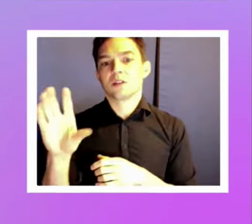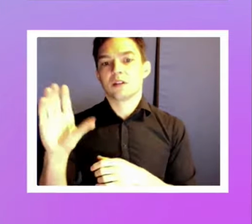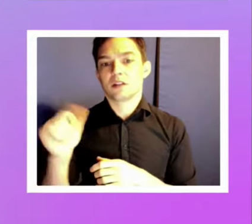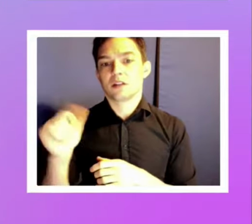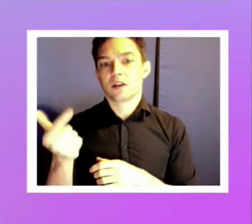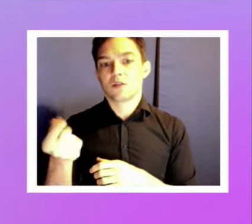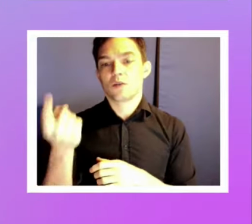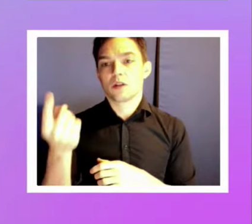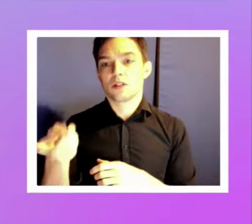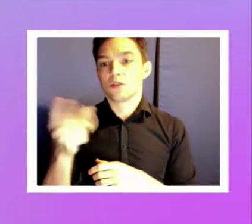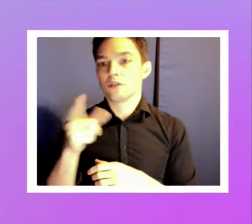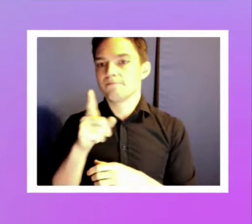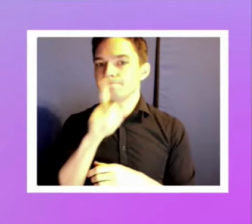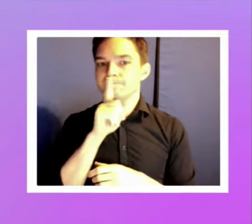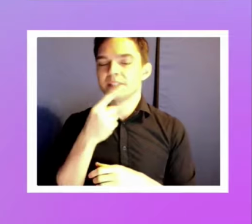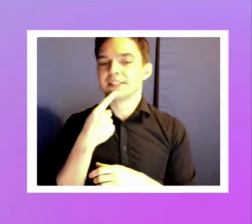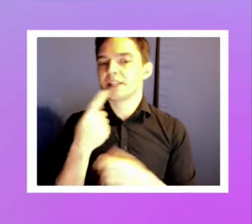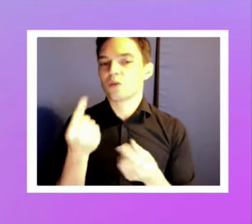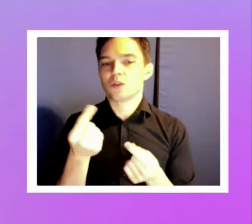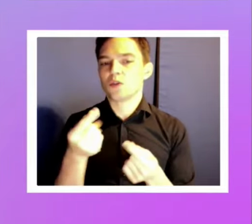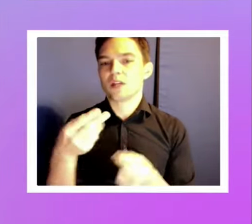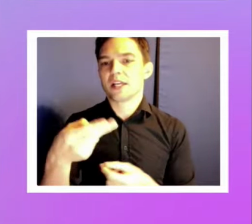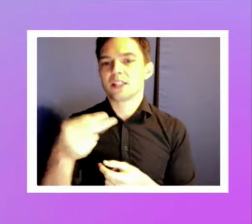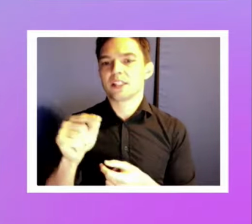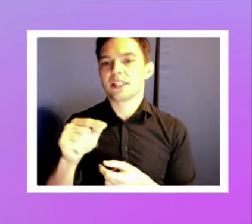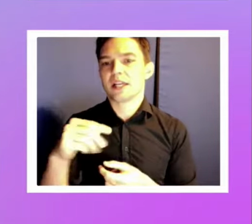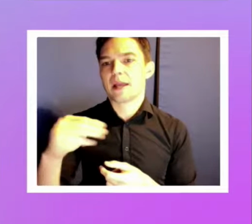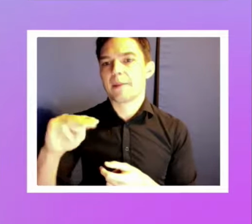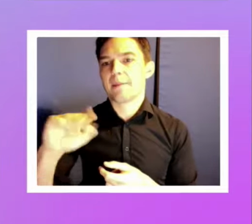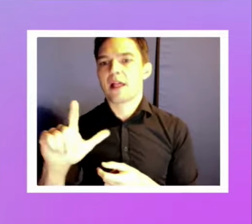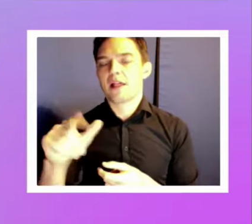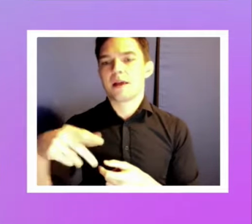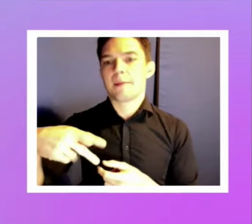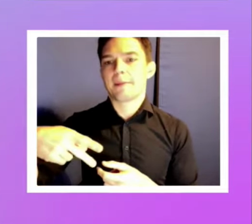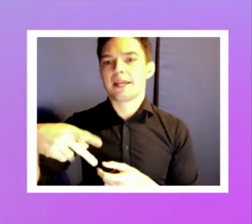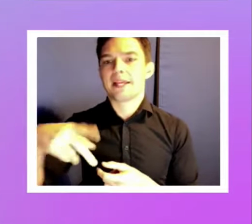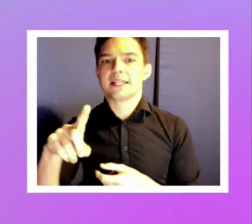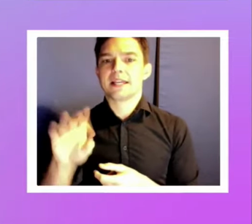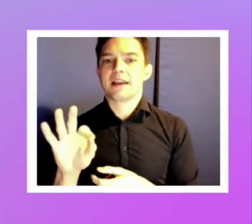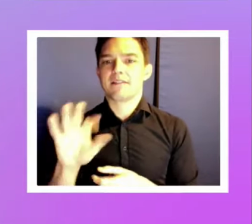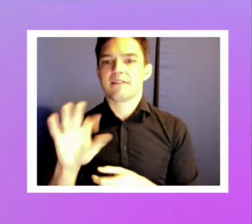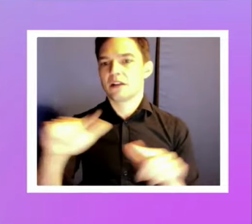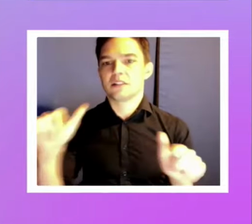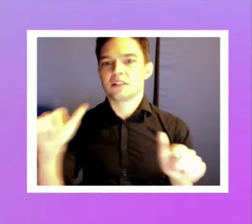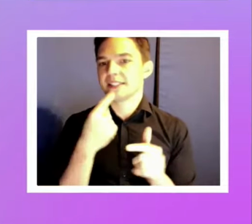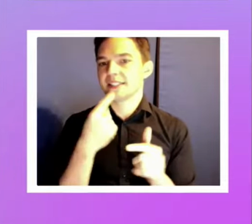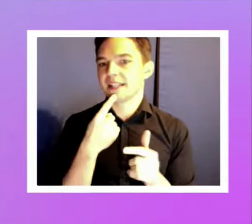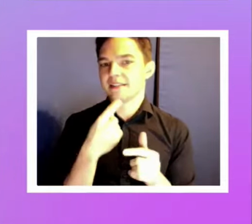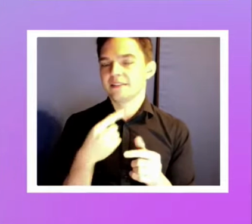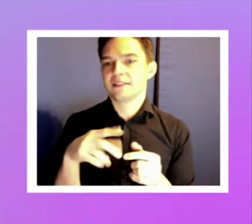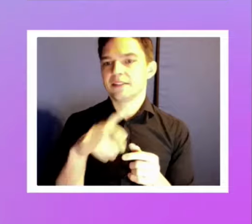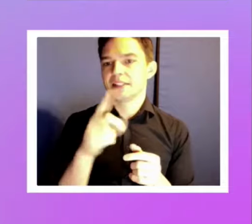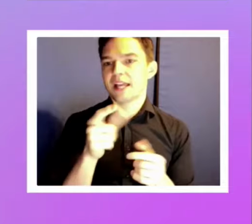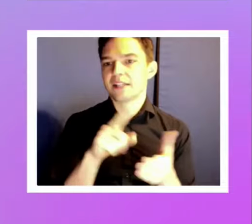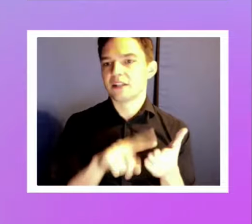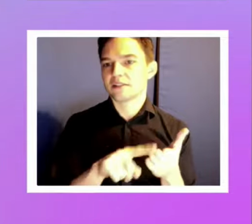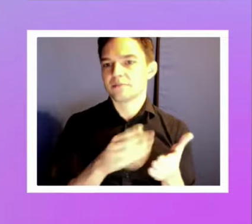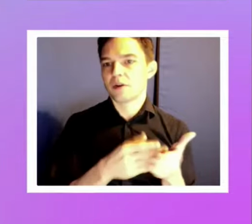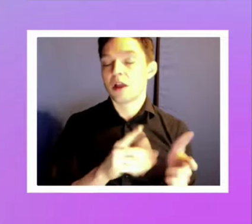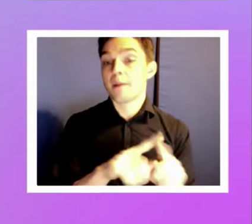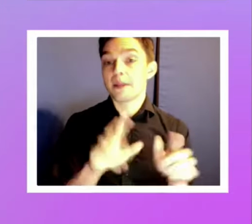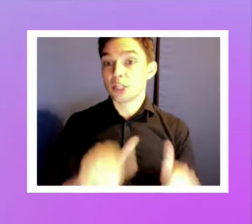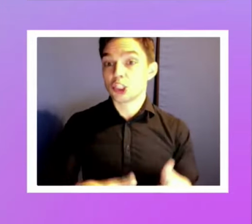about what to do in HTML, PDF, or other technologies like that. It's agnostic. But the